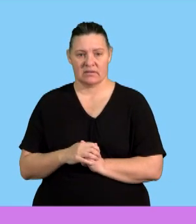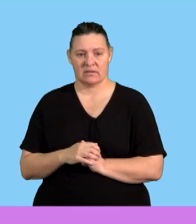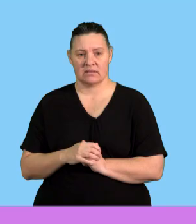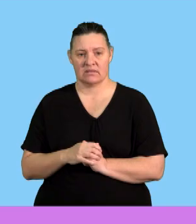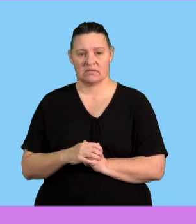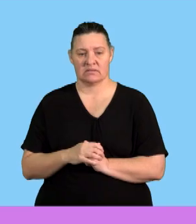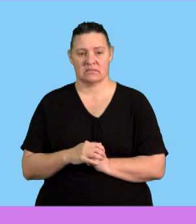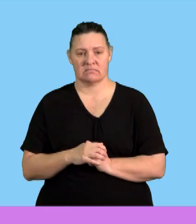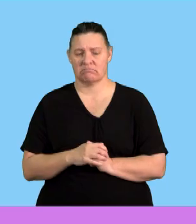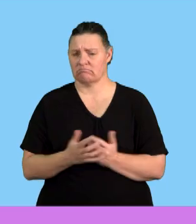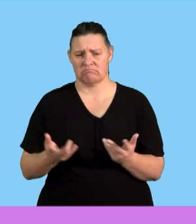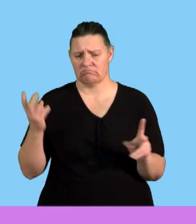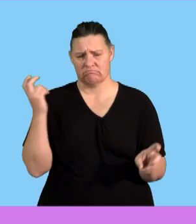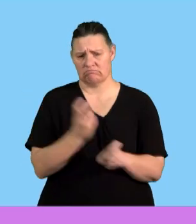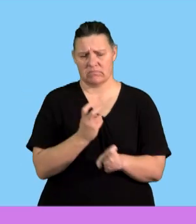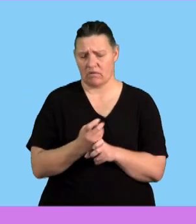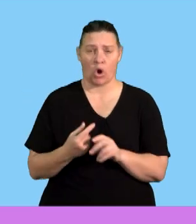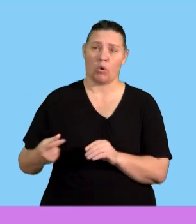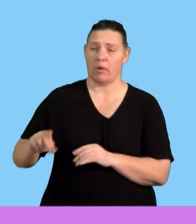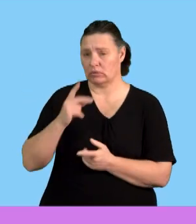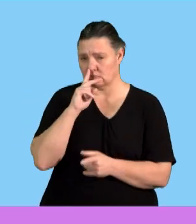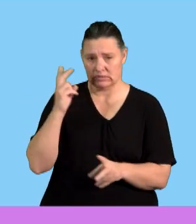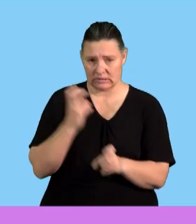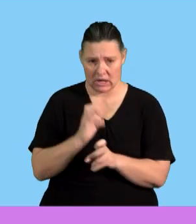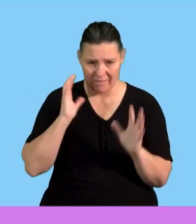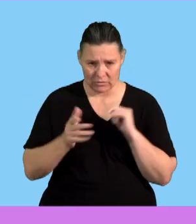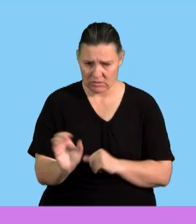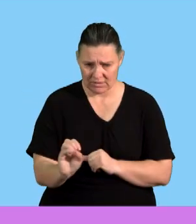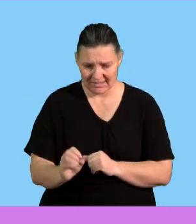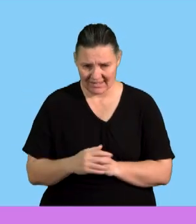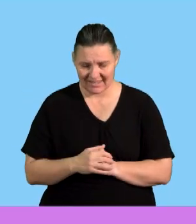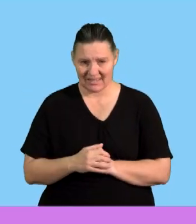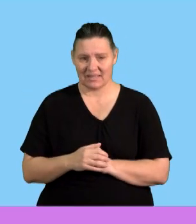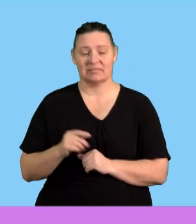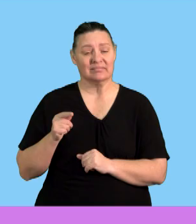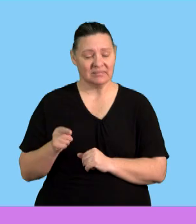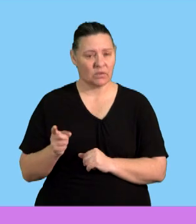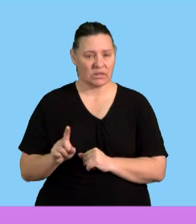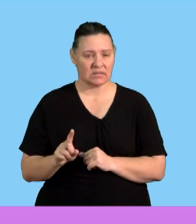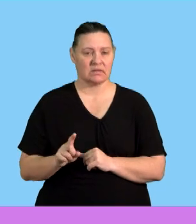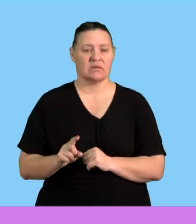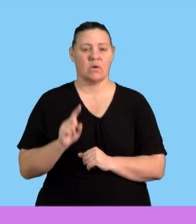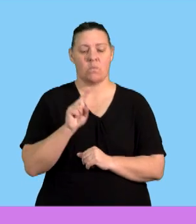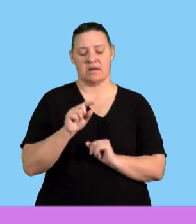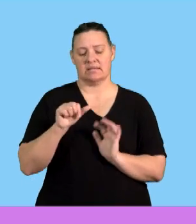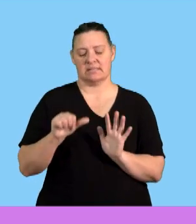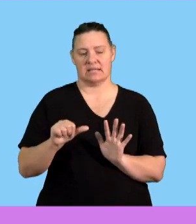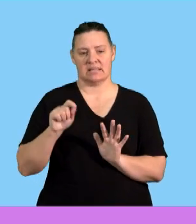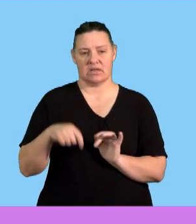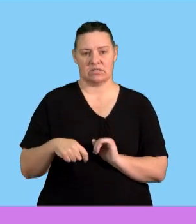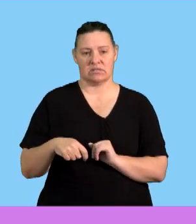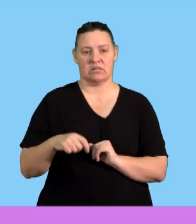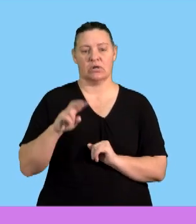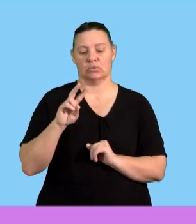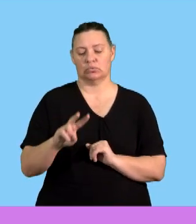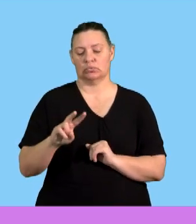8.5. It's not like compound interest where it gets confusing. And that is